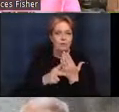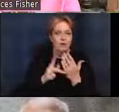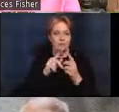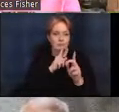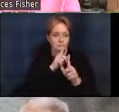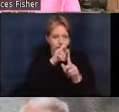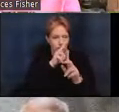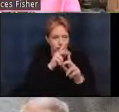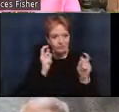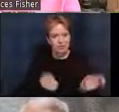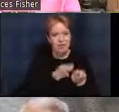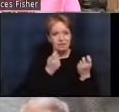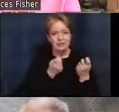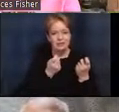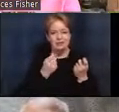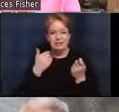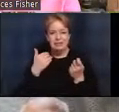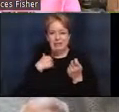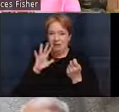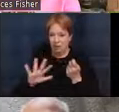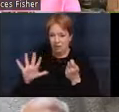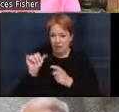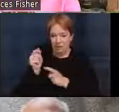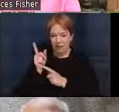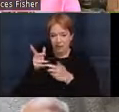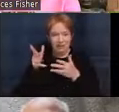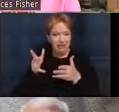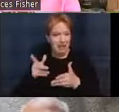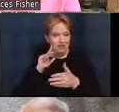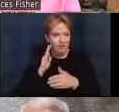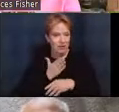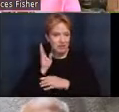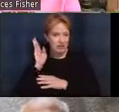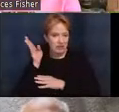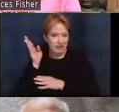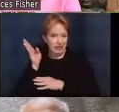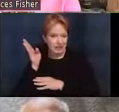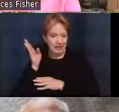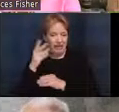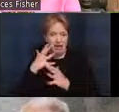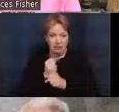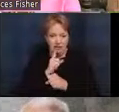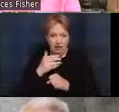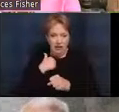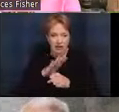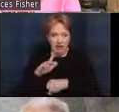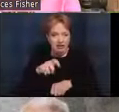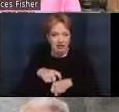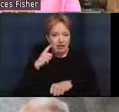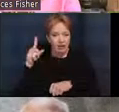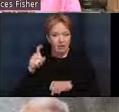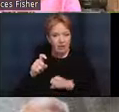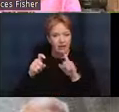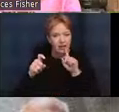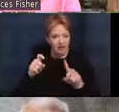here. We've got about 10 minutes left of our presentation today, so I wanted to make sure we had time for some Q&A. Frances,